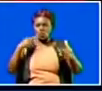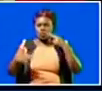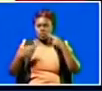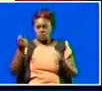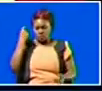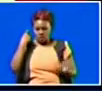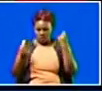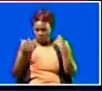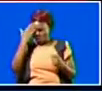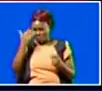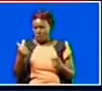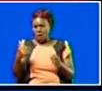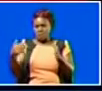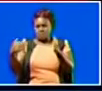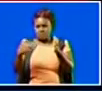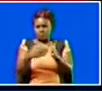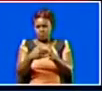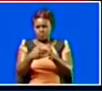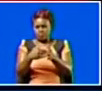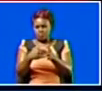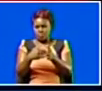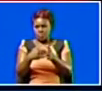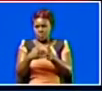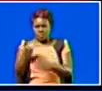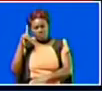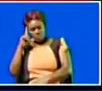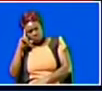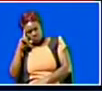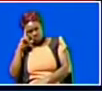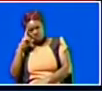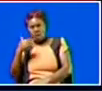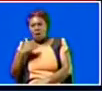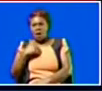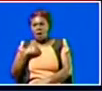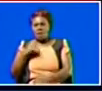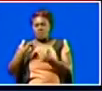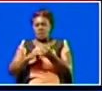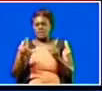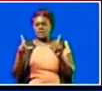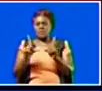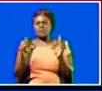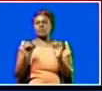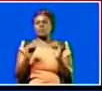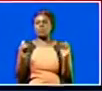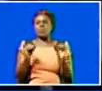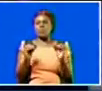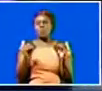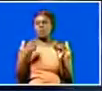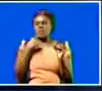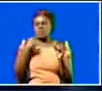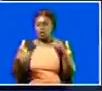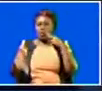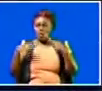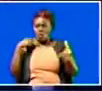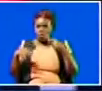Kericho after she was allegedly denied accommodation for failing to produce a marriage certificate. Waruguru added the